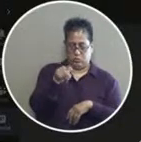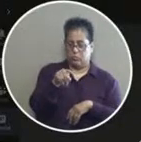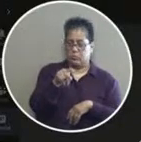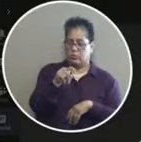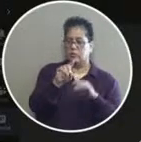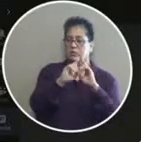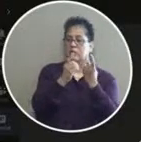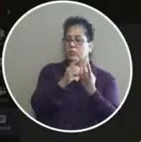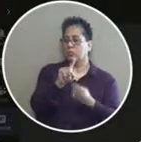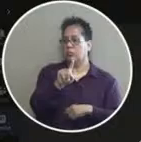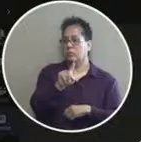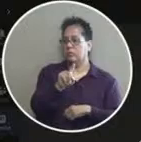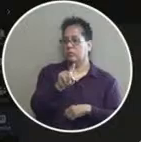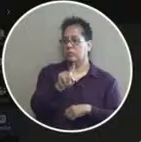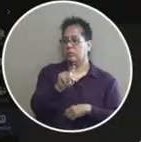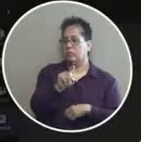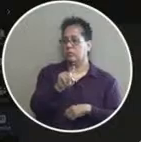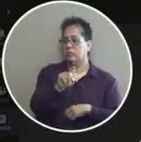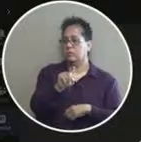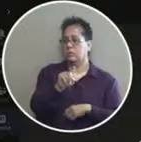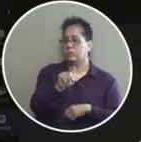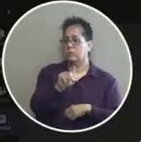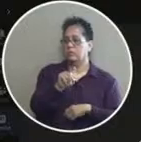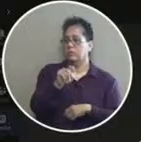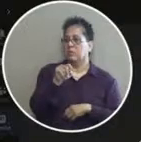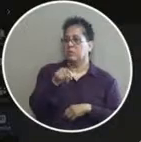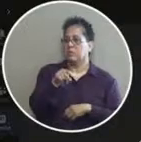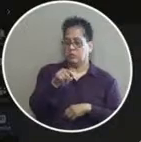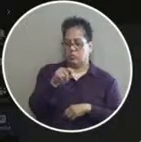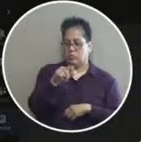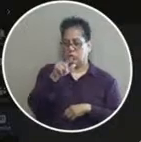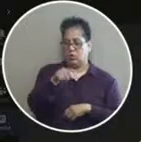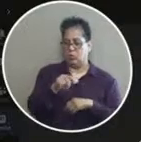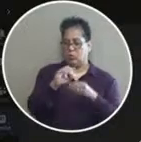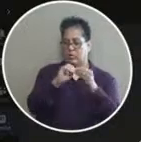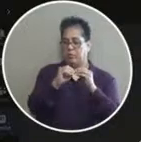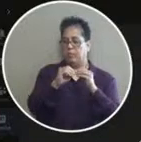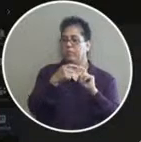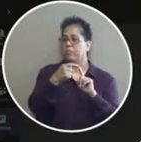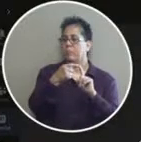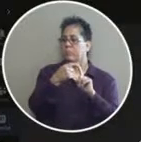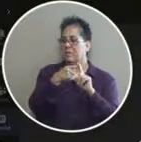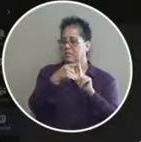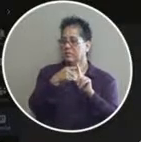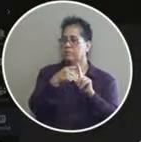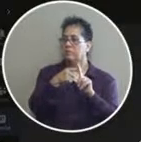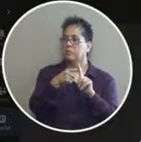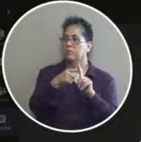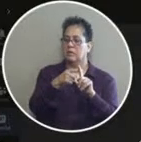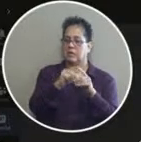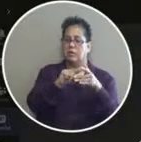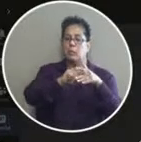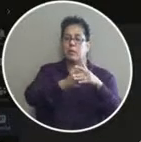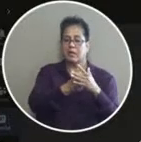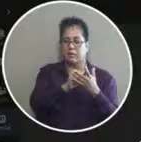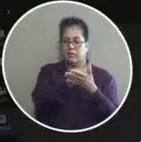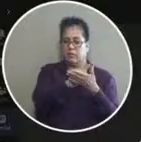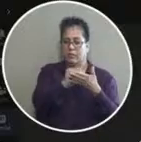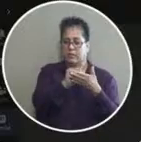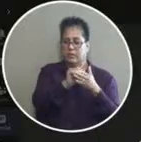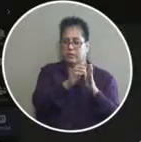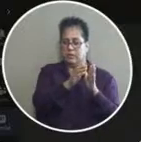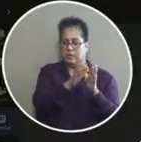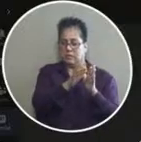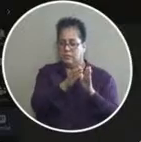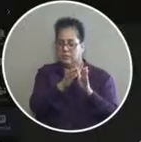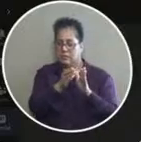that it's been reported that there's a lower number of positive tests usually at the beginning of the week Is